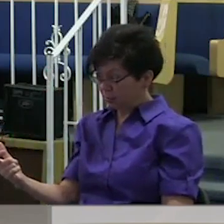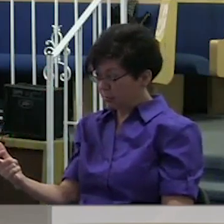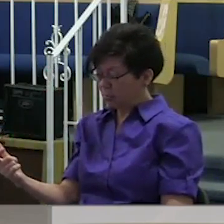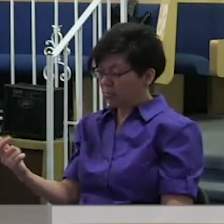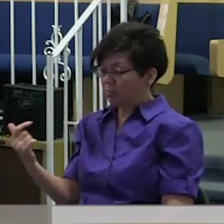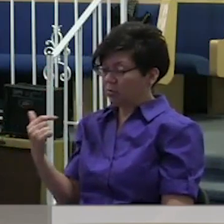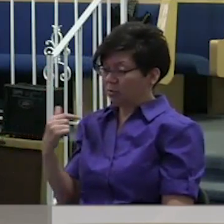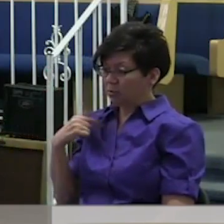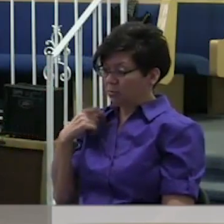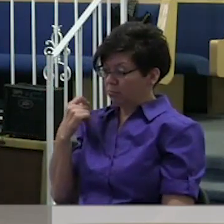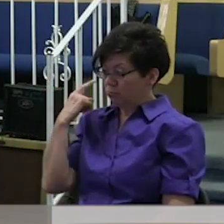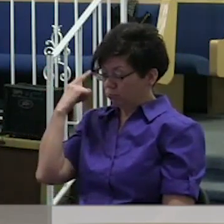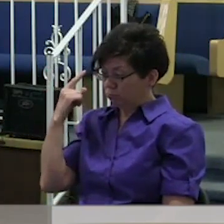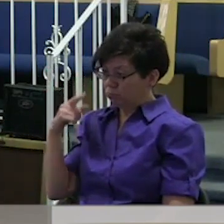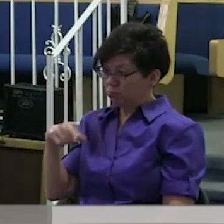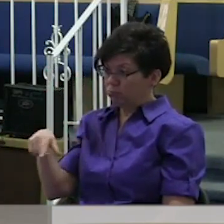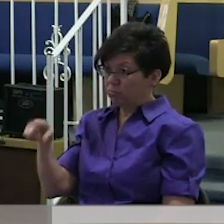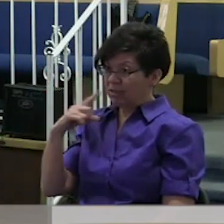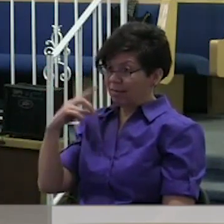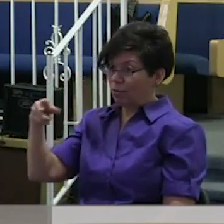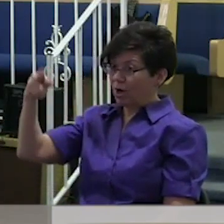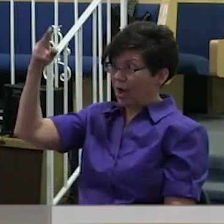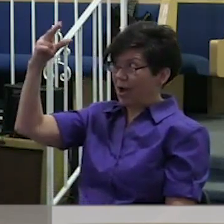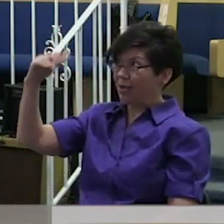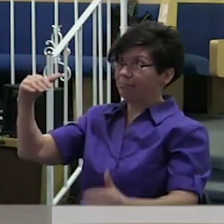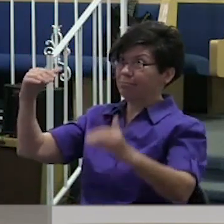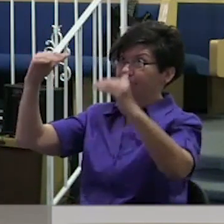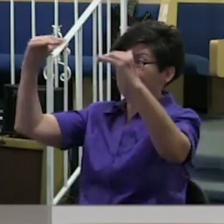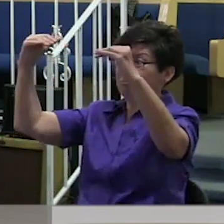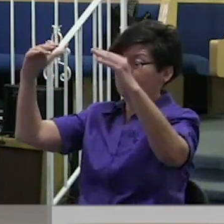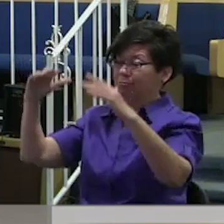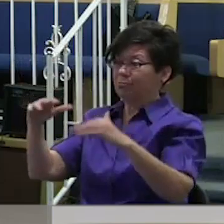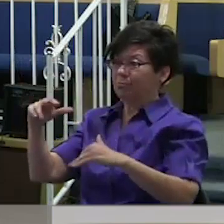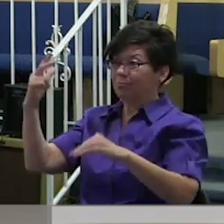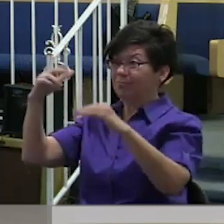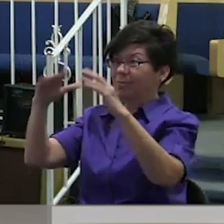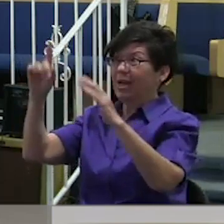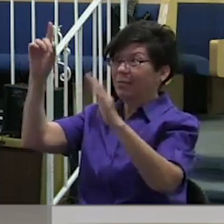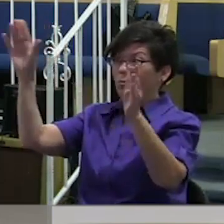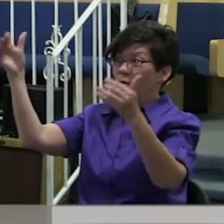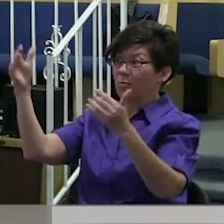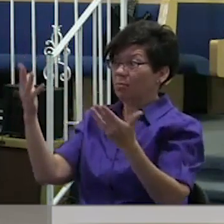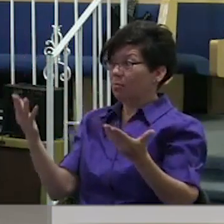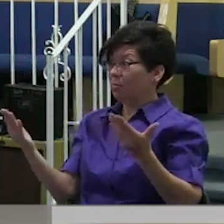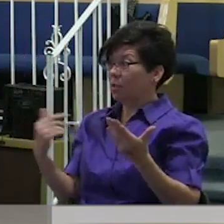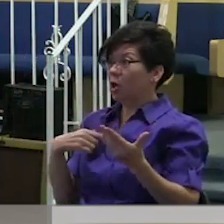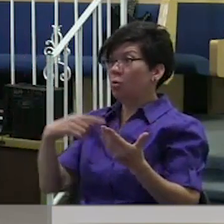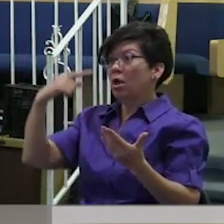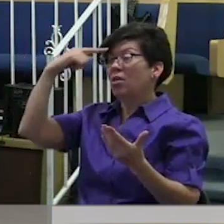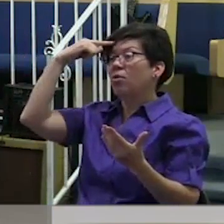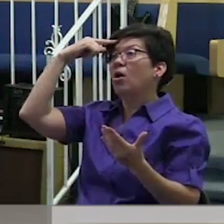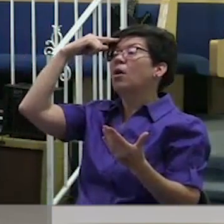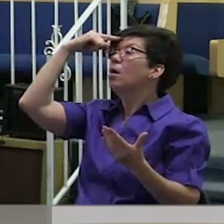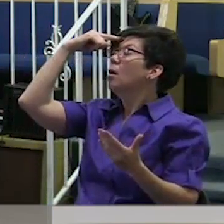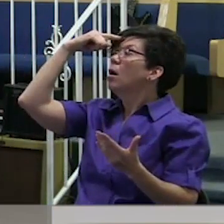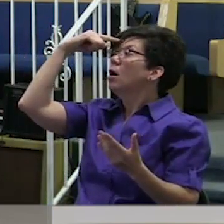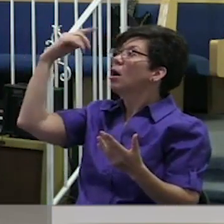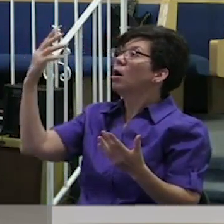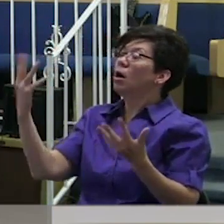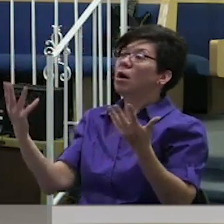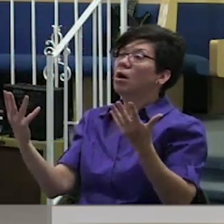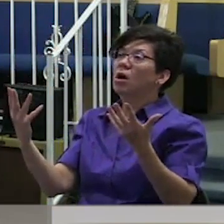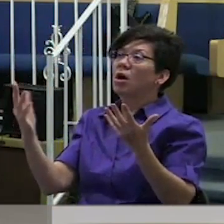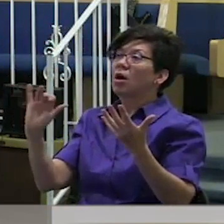I understand that they were up quite high. So as they were up in the upper room, we may have just thought about this in a way of